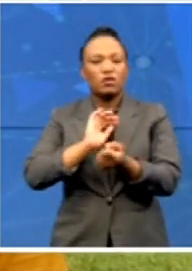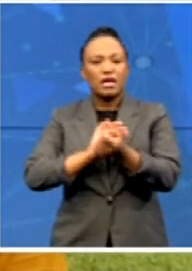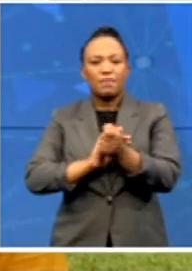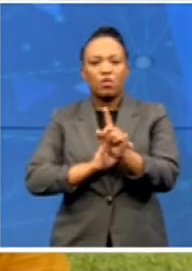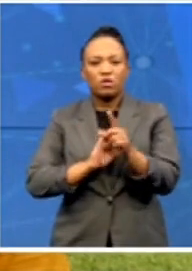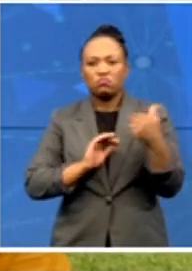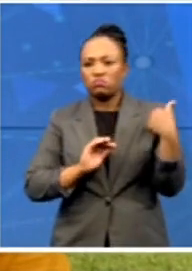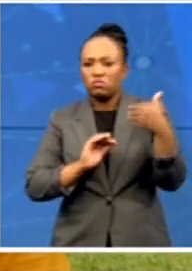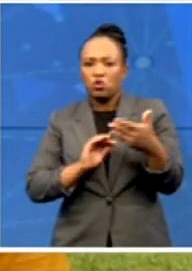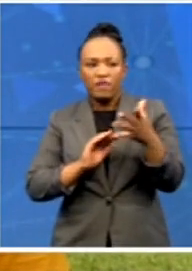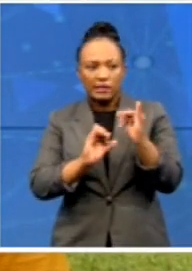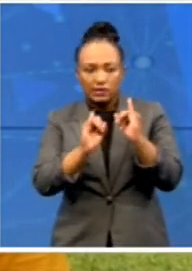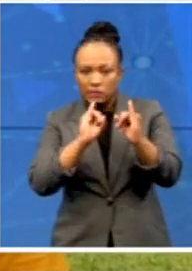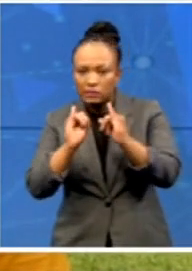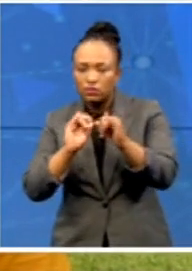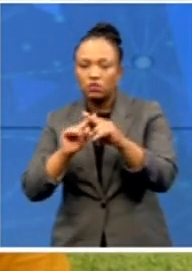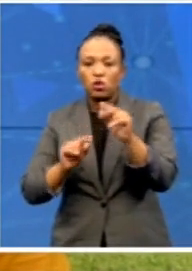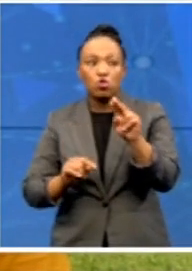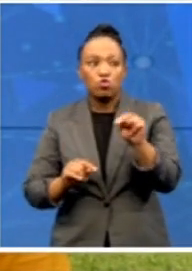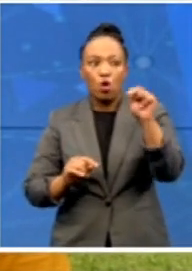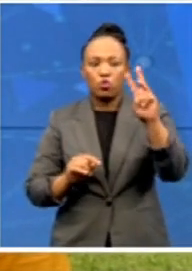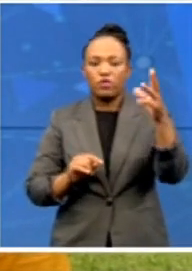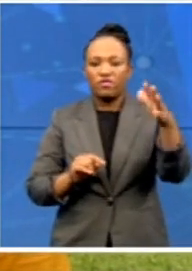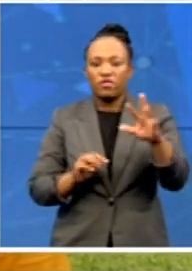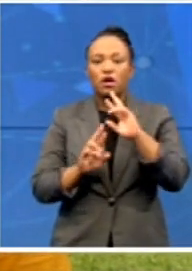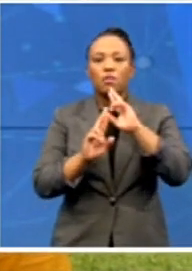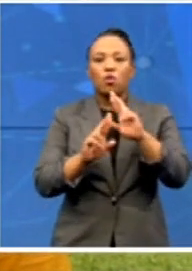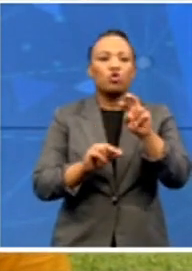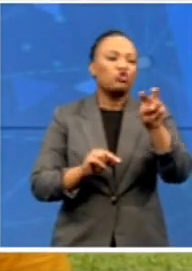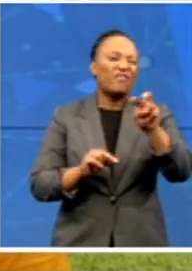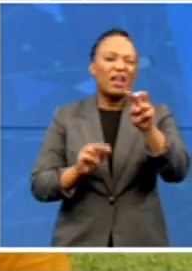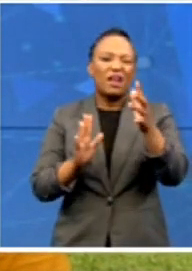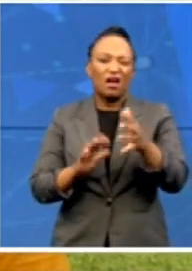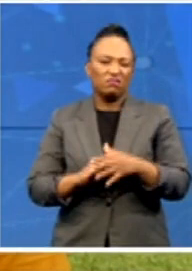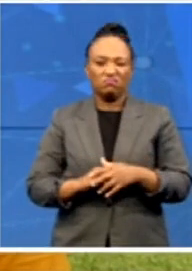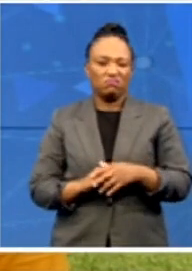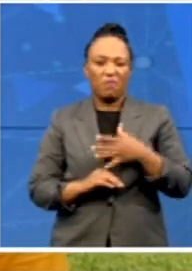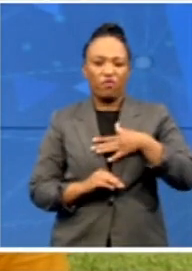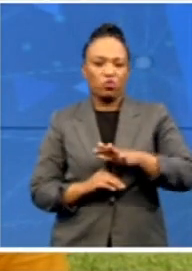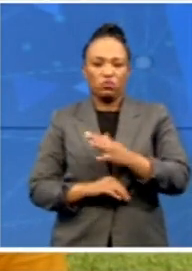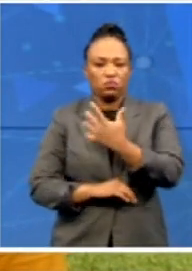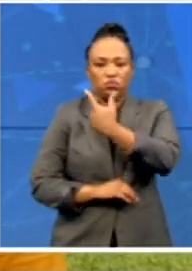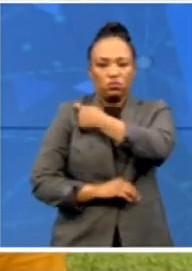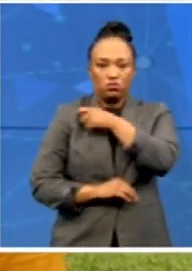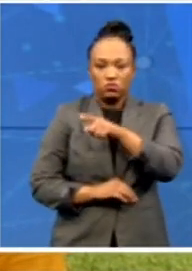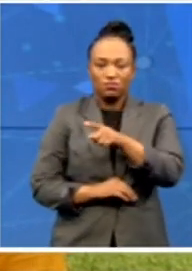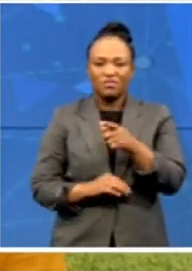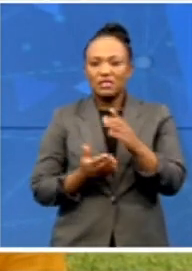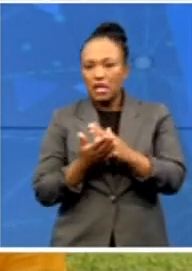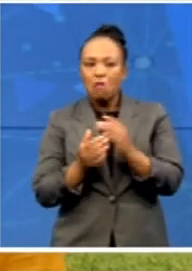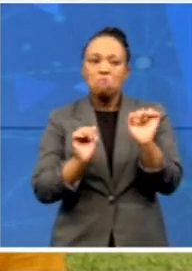Northwest, we had reports of travelers having mixed feelings with regards to COVID-19 vaccinations. What are you hearing on the ground?